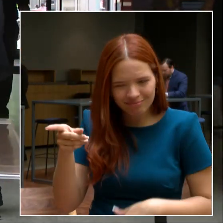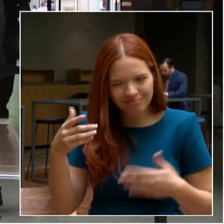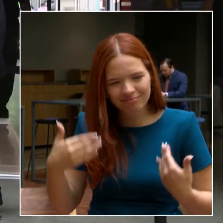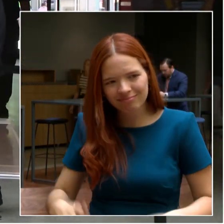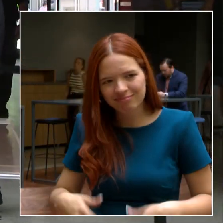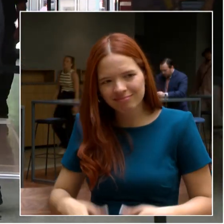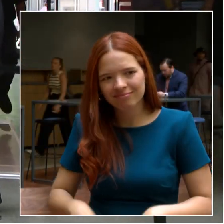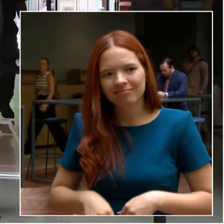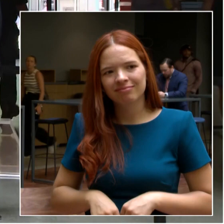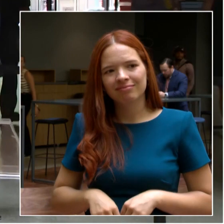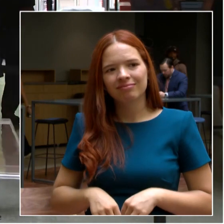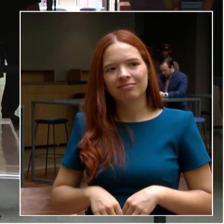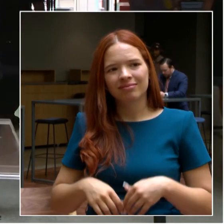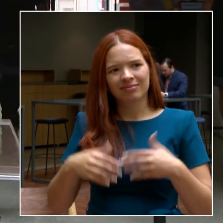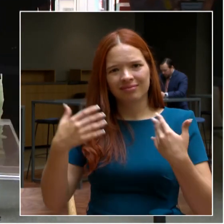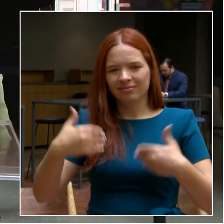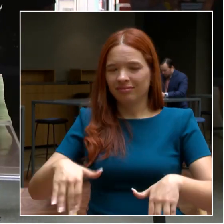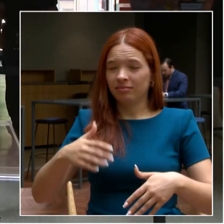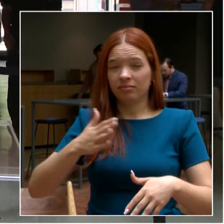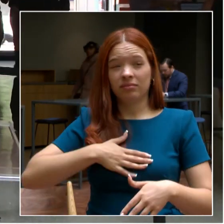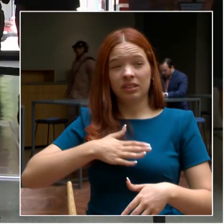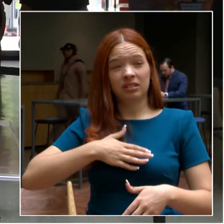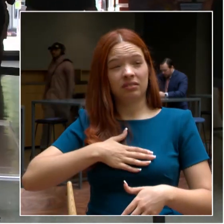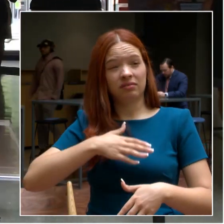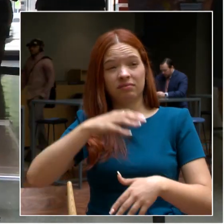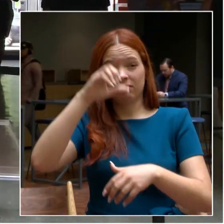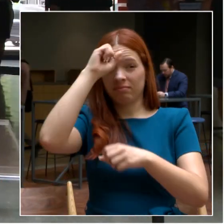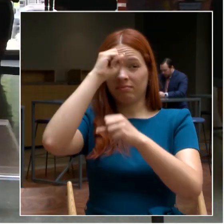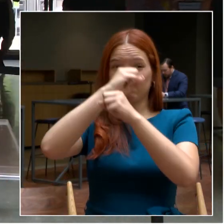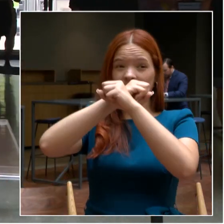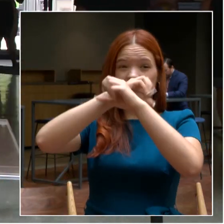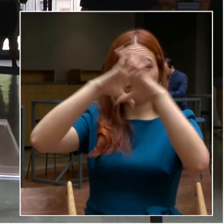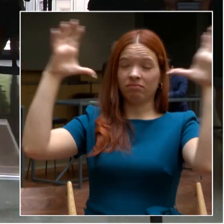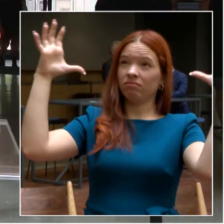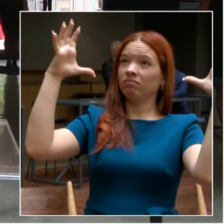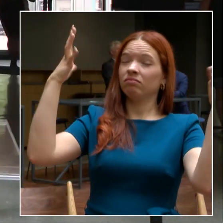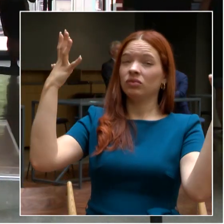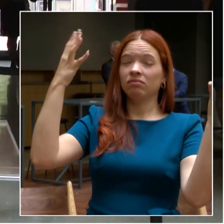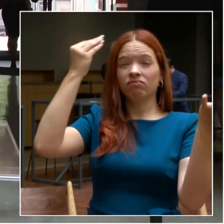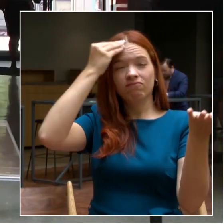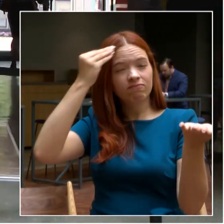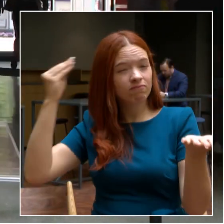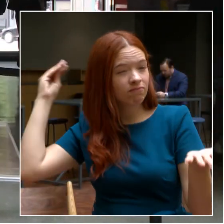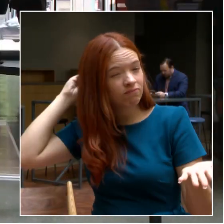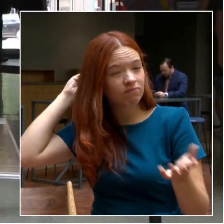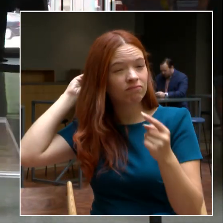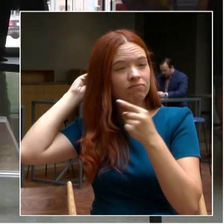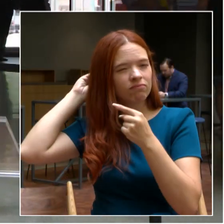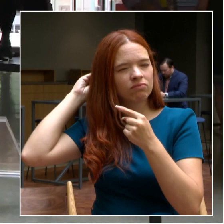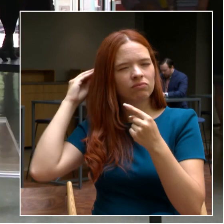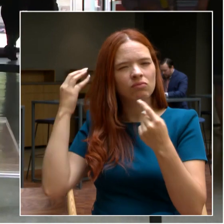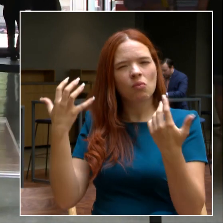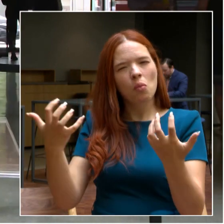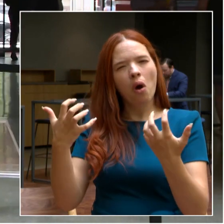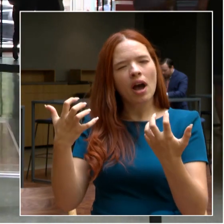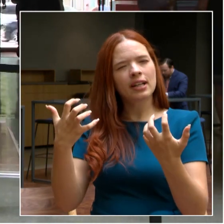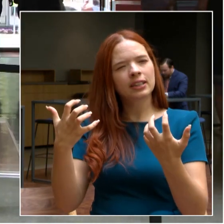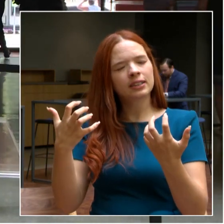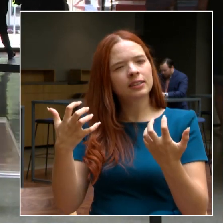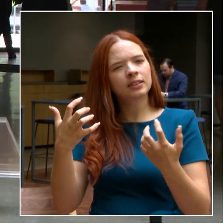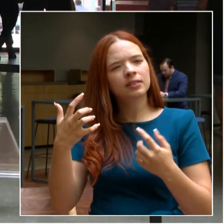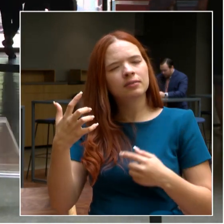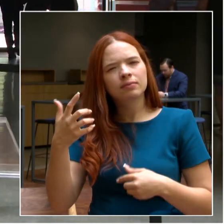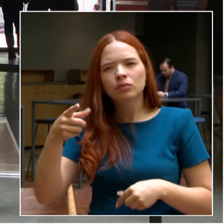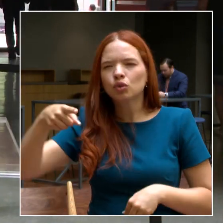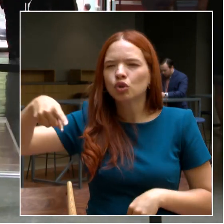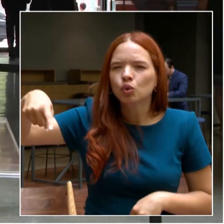as a group to a deep commitment to this. Our scope is not